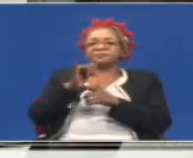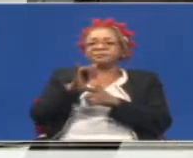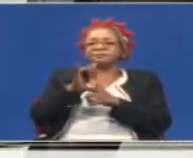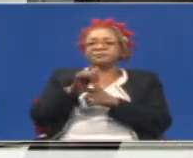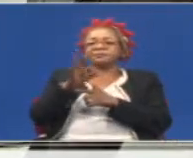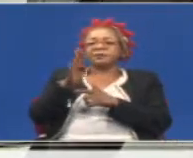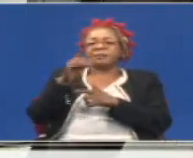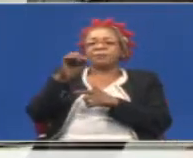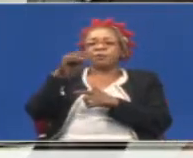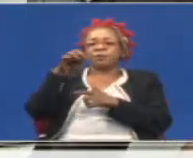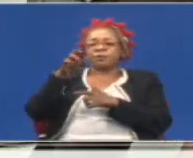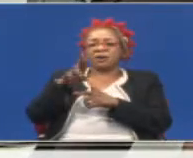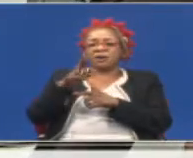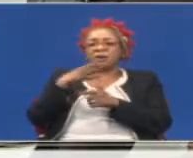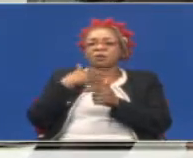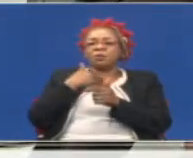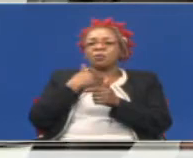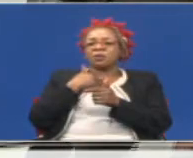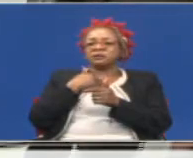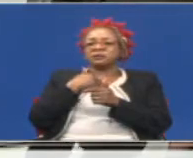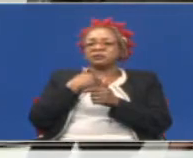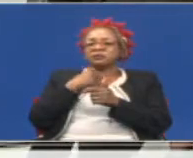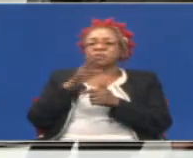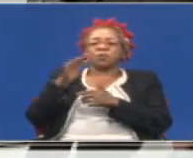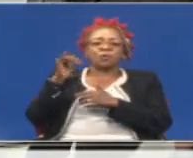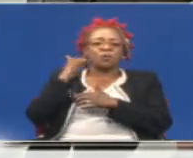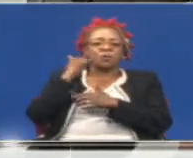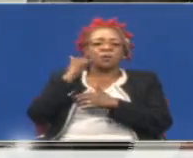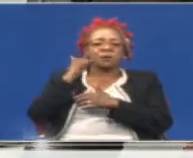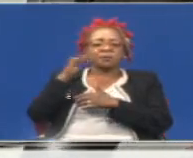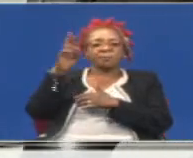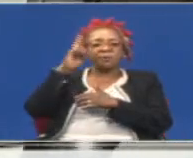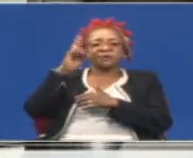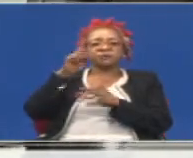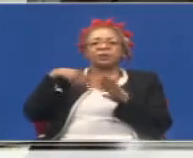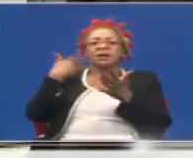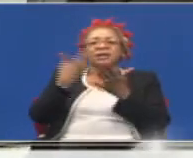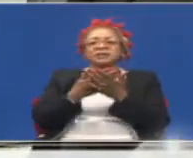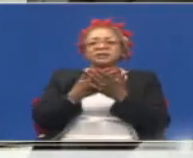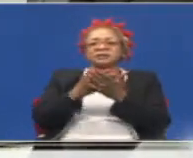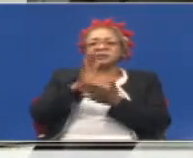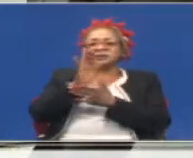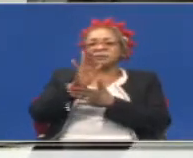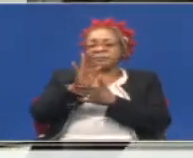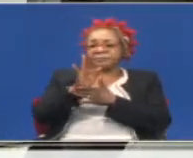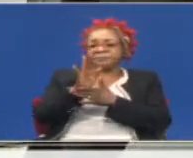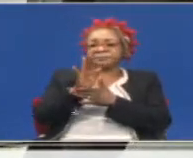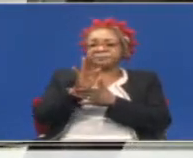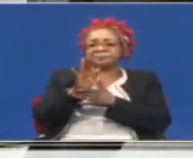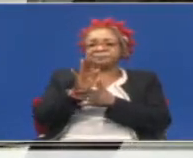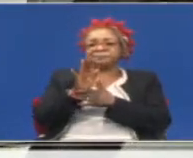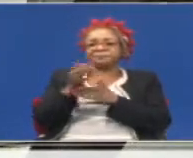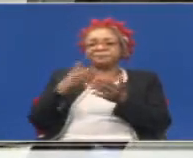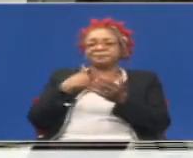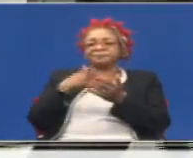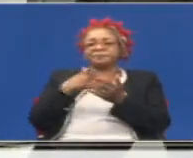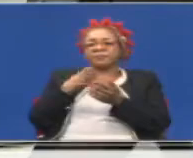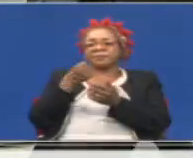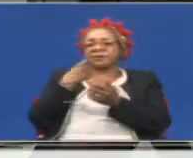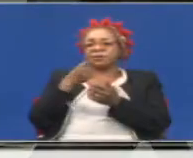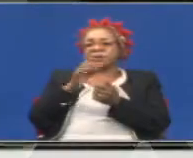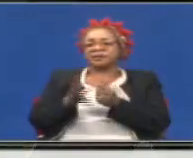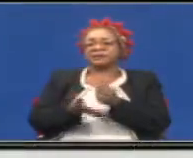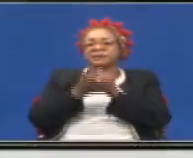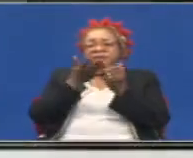bipolar episode, warranting the neighbor to call the police, who arrested him despite his mother pleading with them to grant him medical assistance